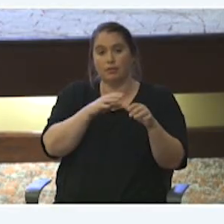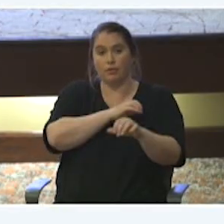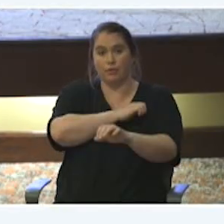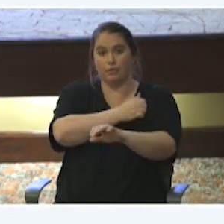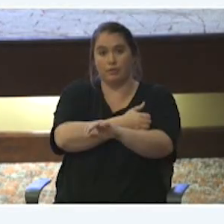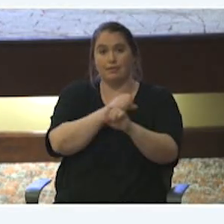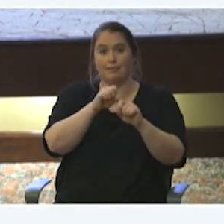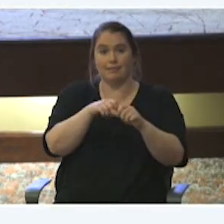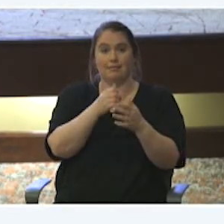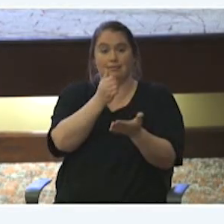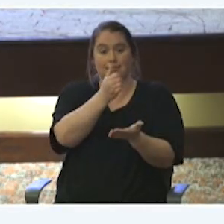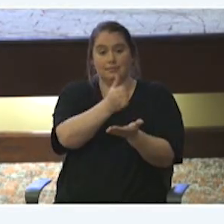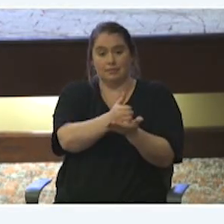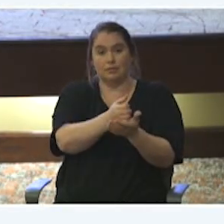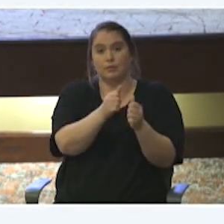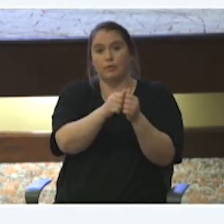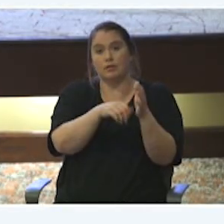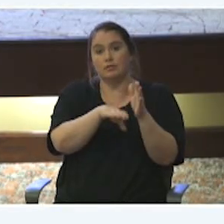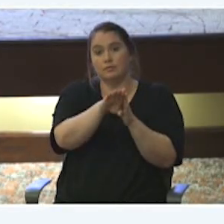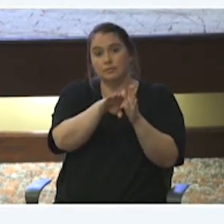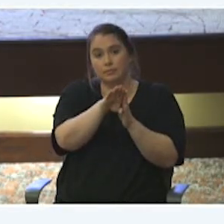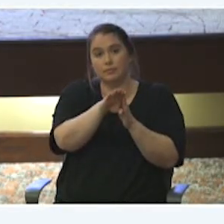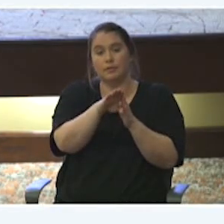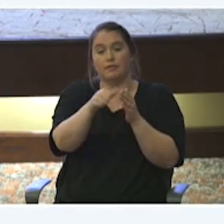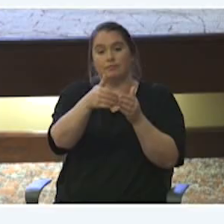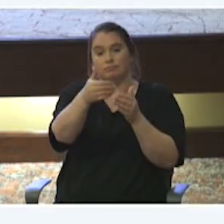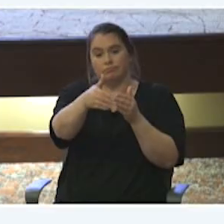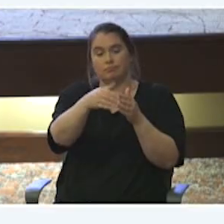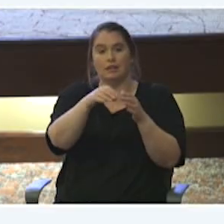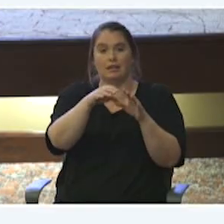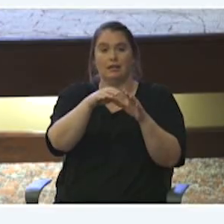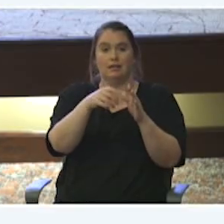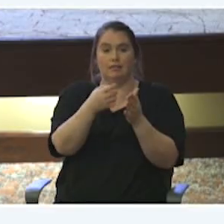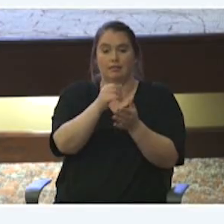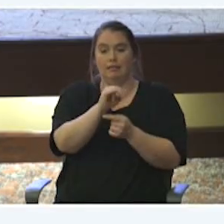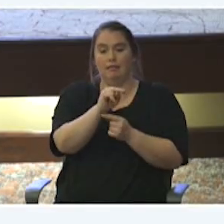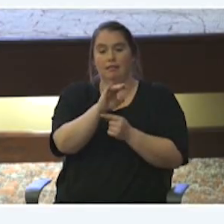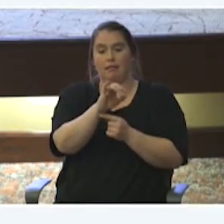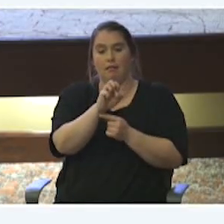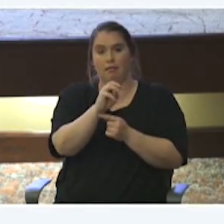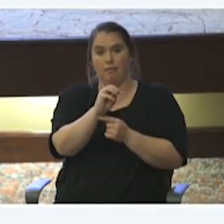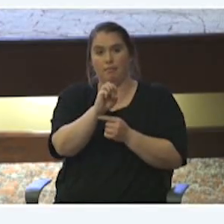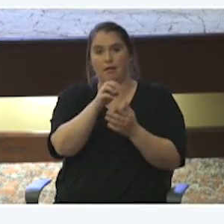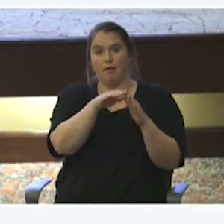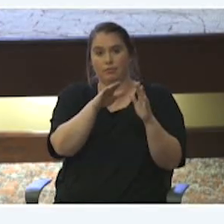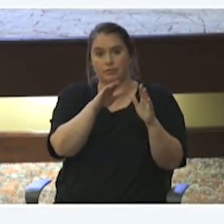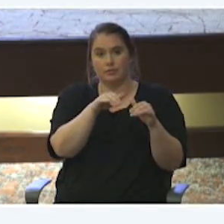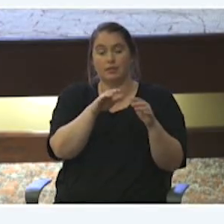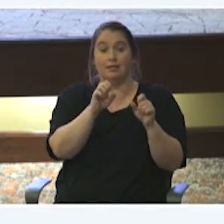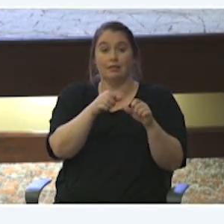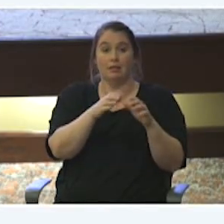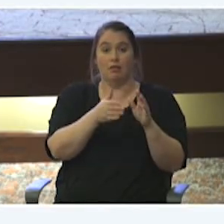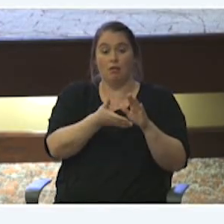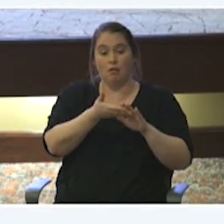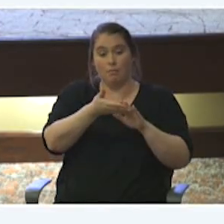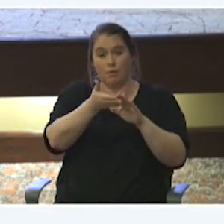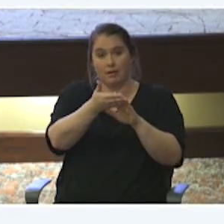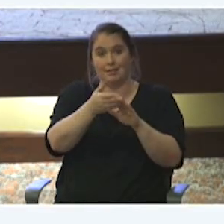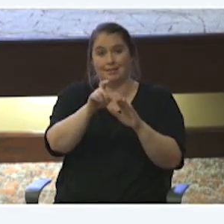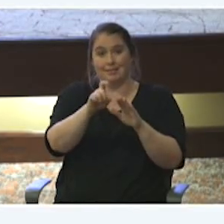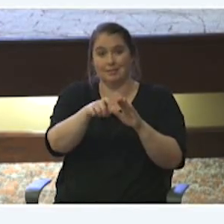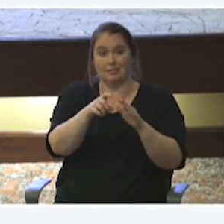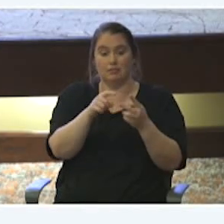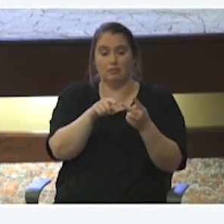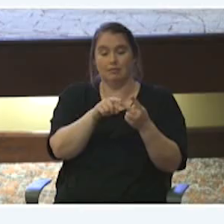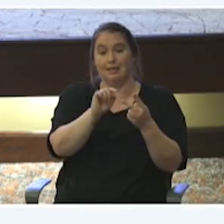with the development of mixed income housing. It can reduce operating expenses via property